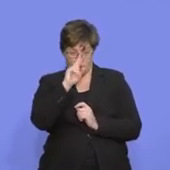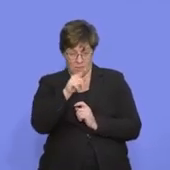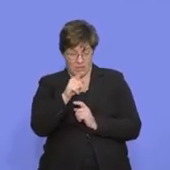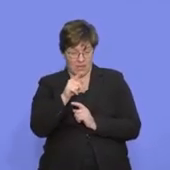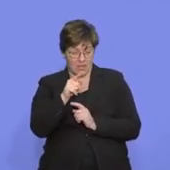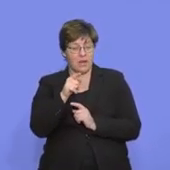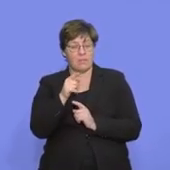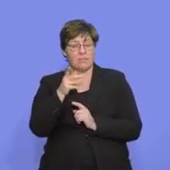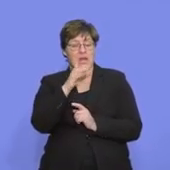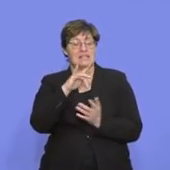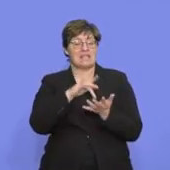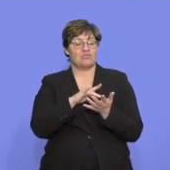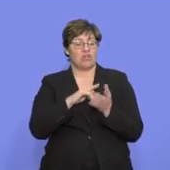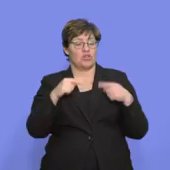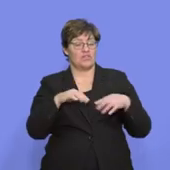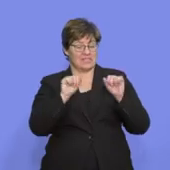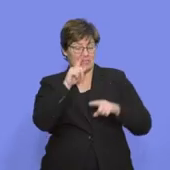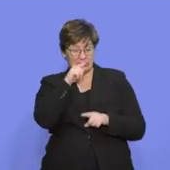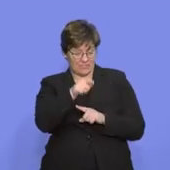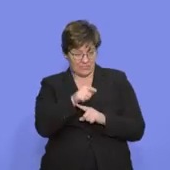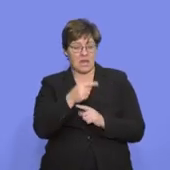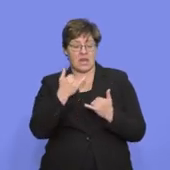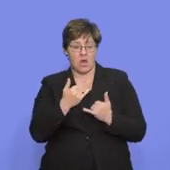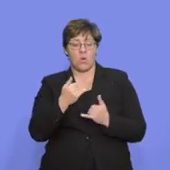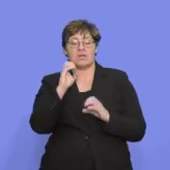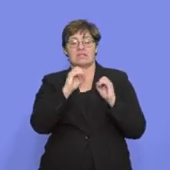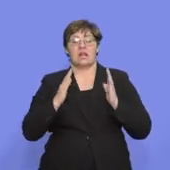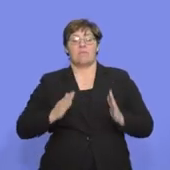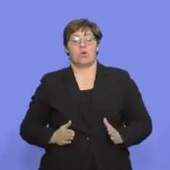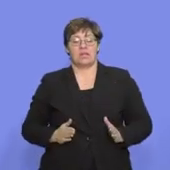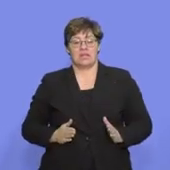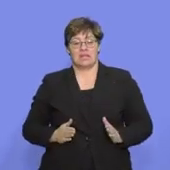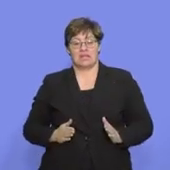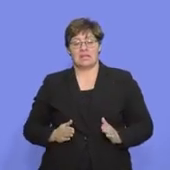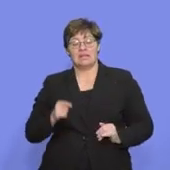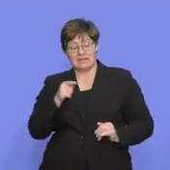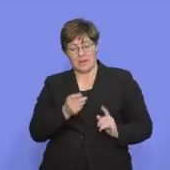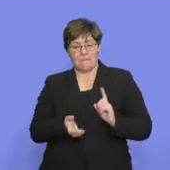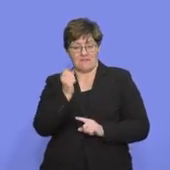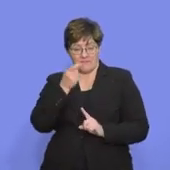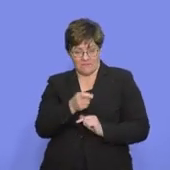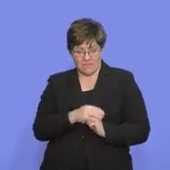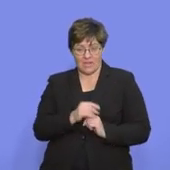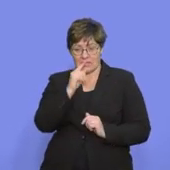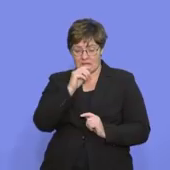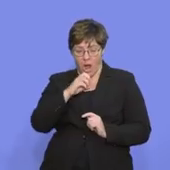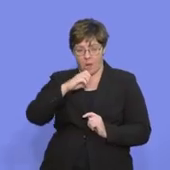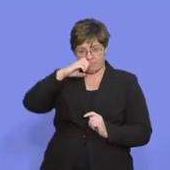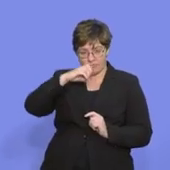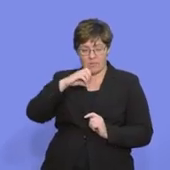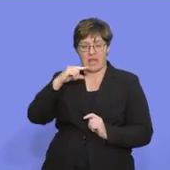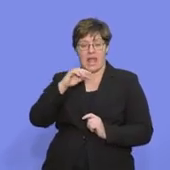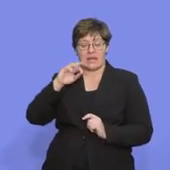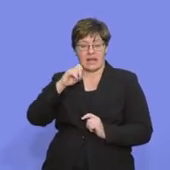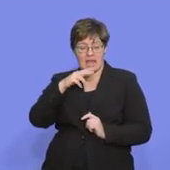nervous system. This is where your cell body is found, the cell body of your sensory neuron. So when you see the little bubble, the little ganglion, you always